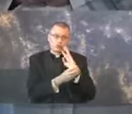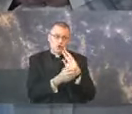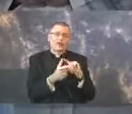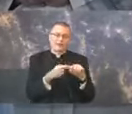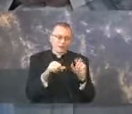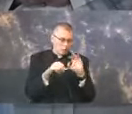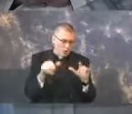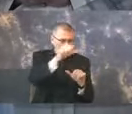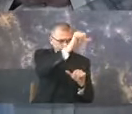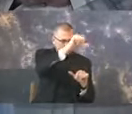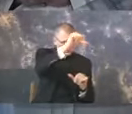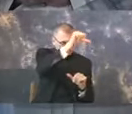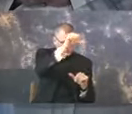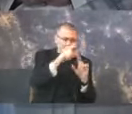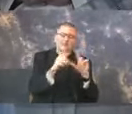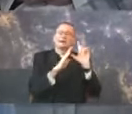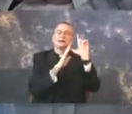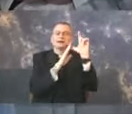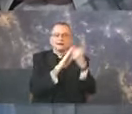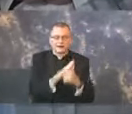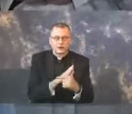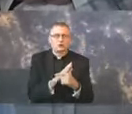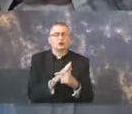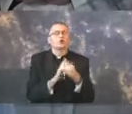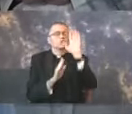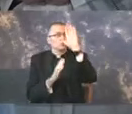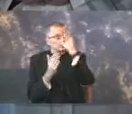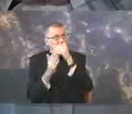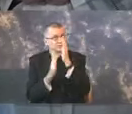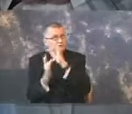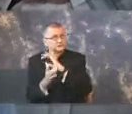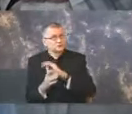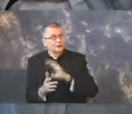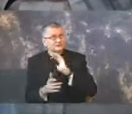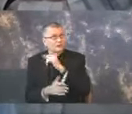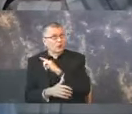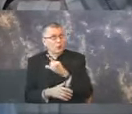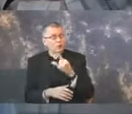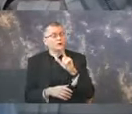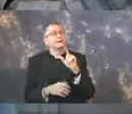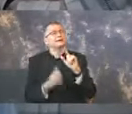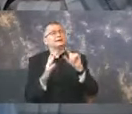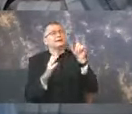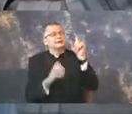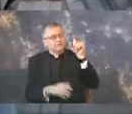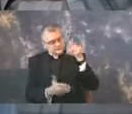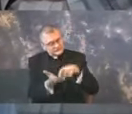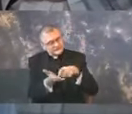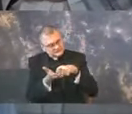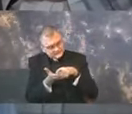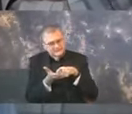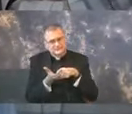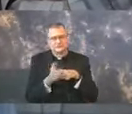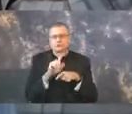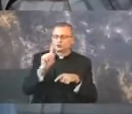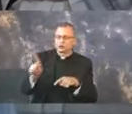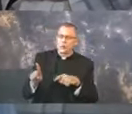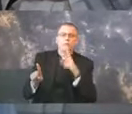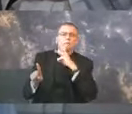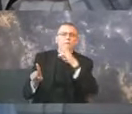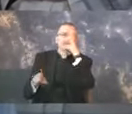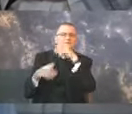to this when your son Jesus Christ, our Lord, insisted that he be washed by John in the waters of the Jordan. You sent